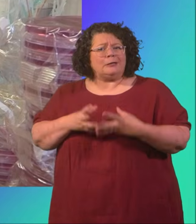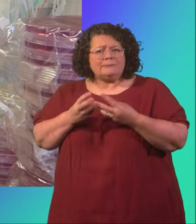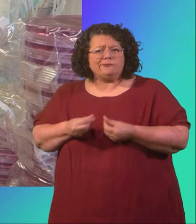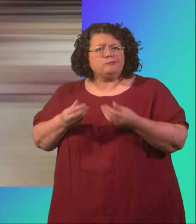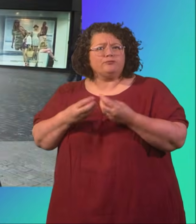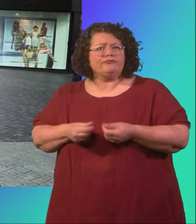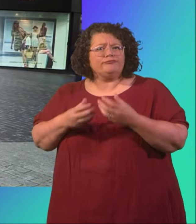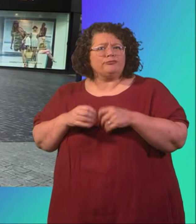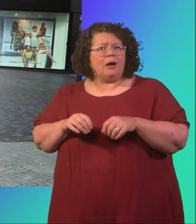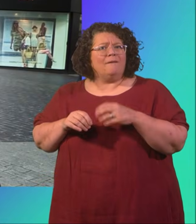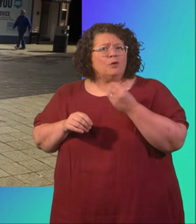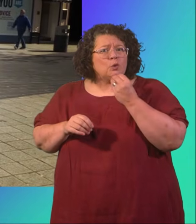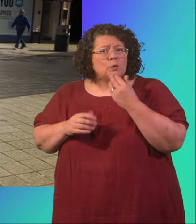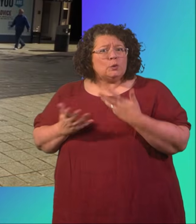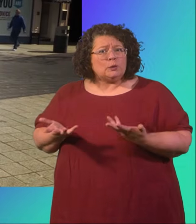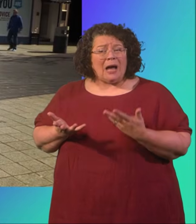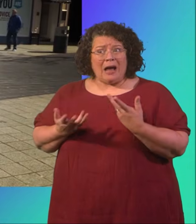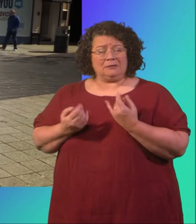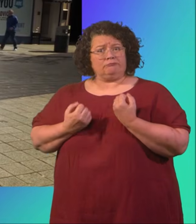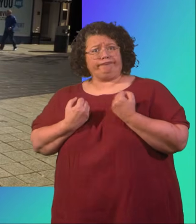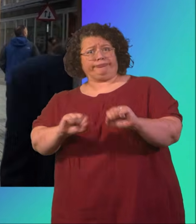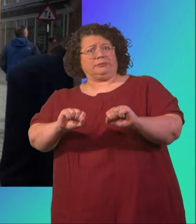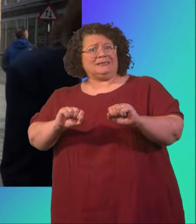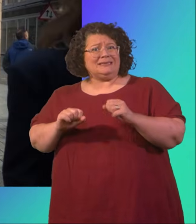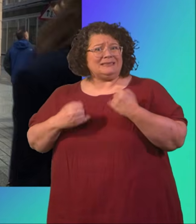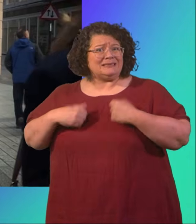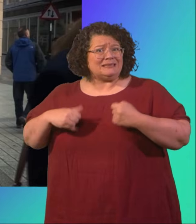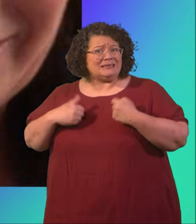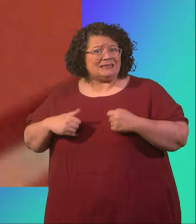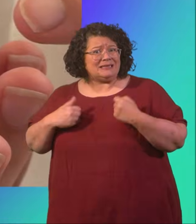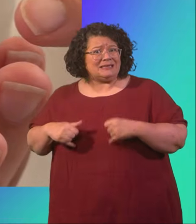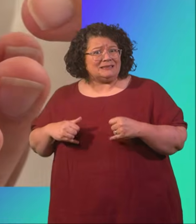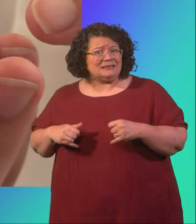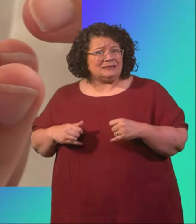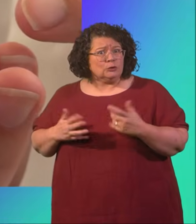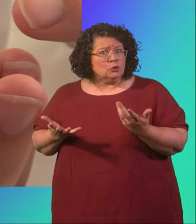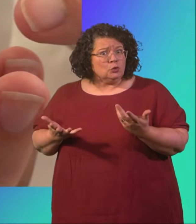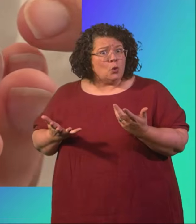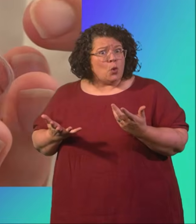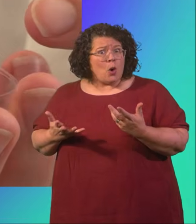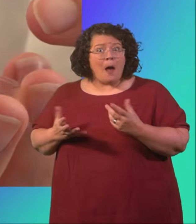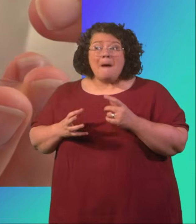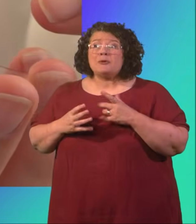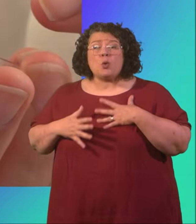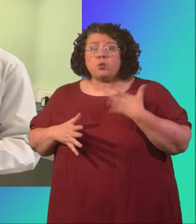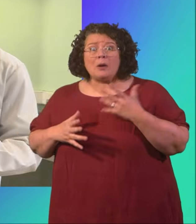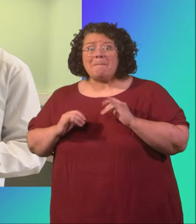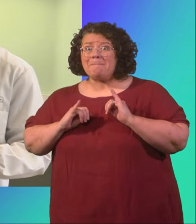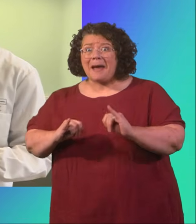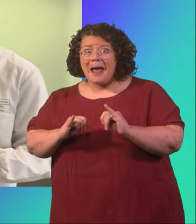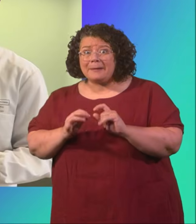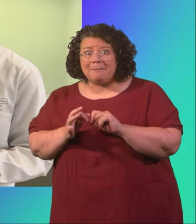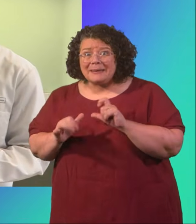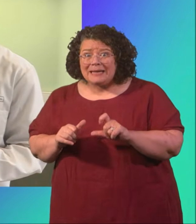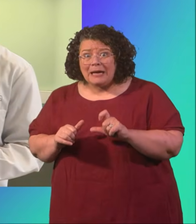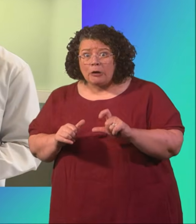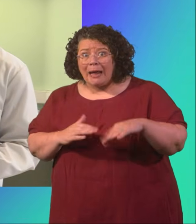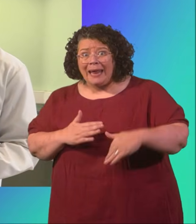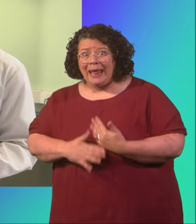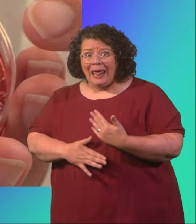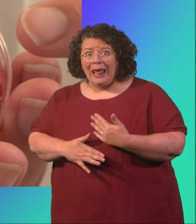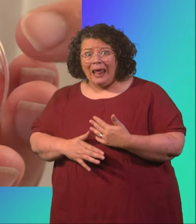want to move in. So what about the weird things that live up our nose? This one we found a lot of E. coli and a lot